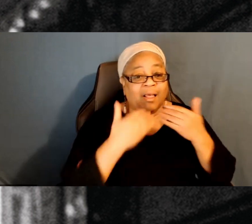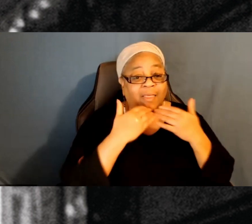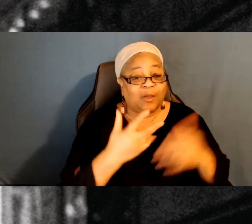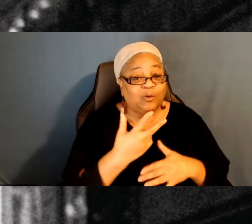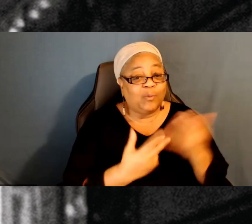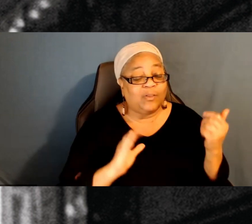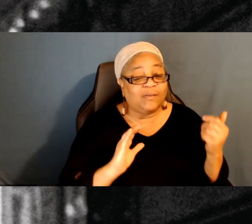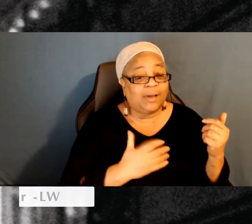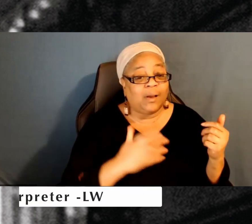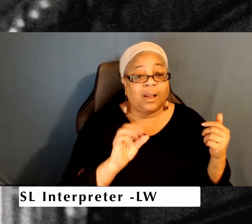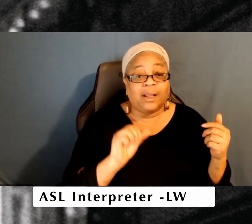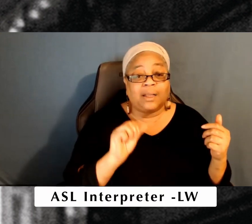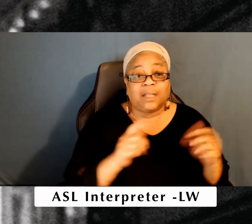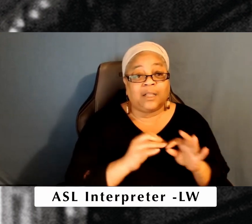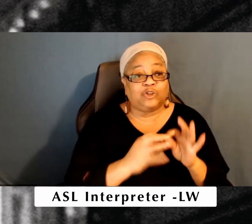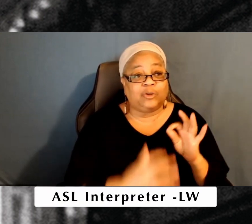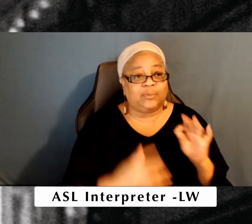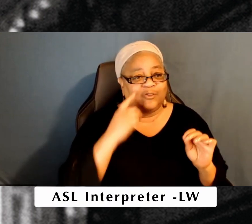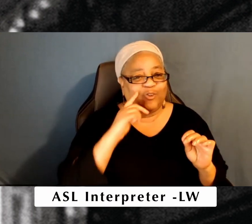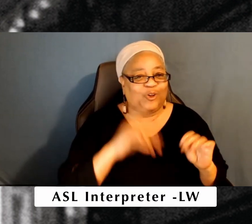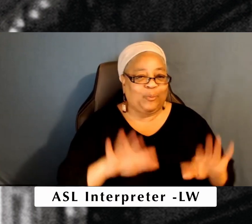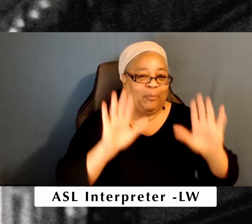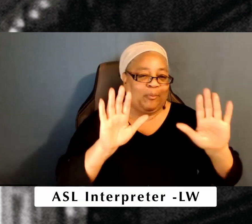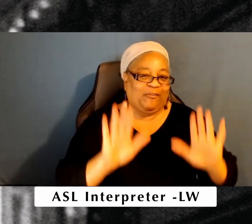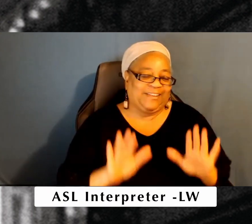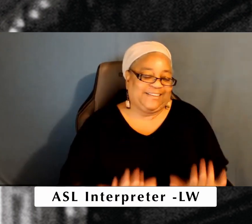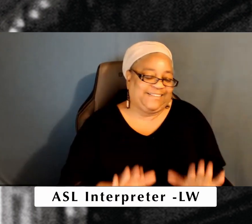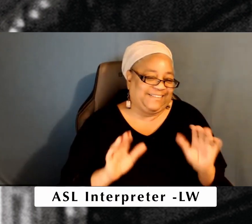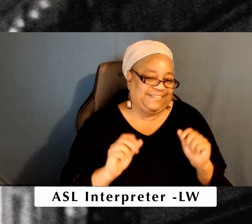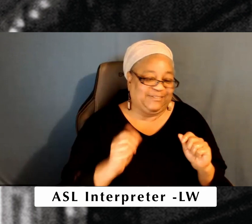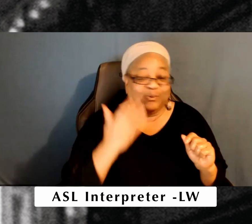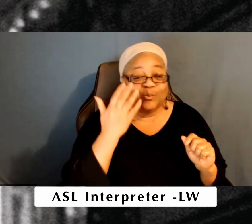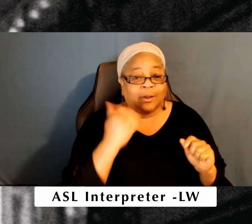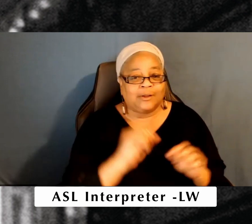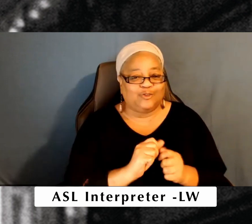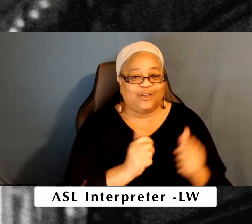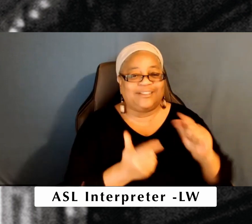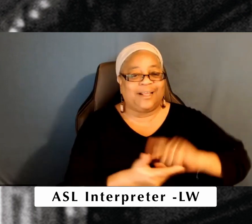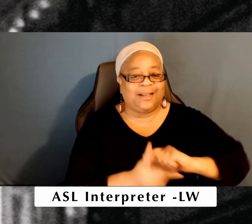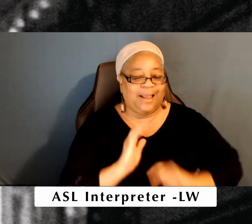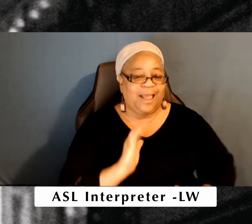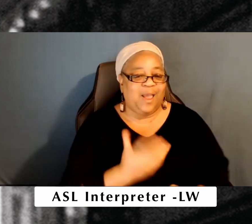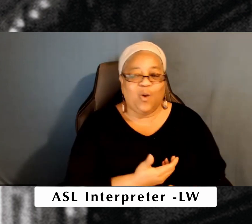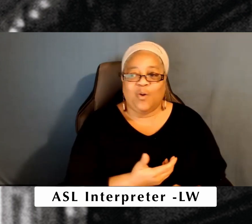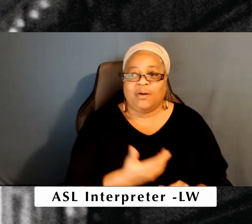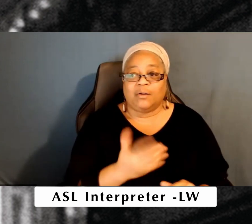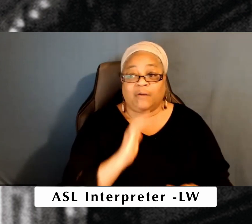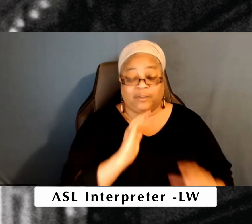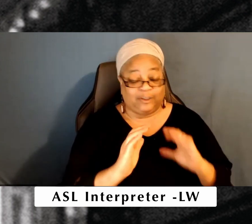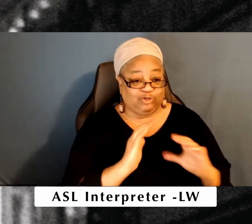our ASL interpreters for your marvelousness in translating our